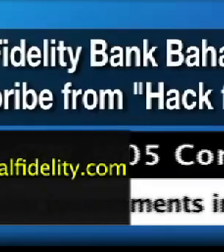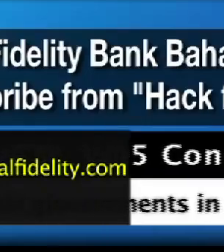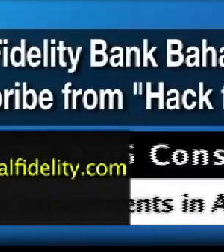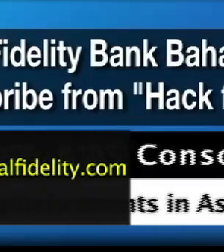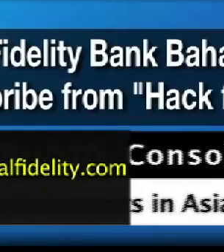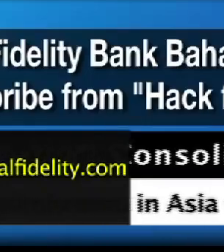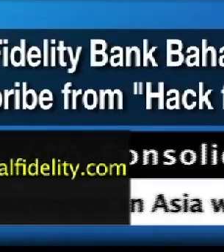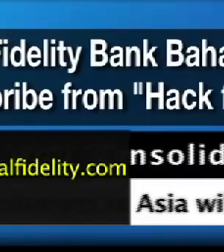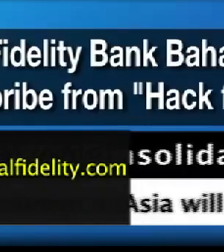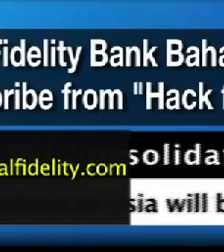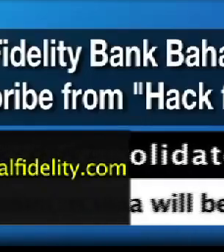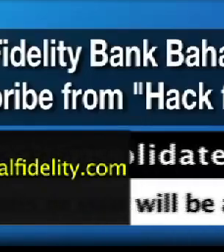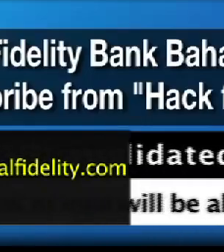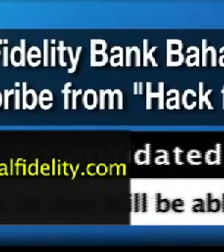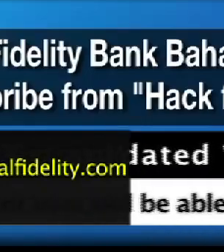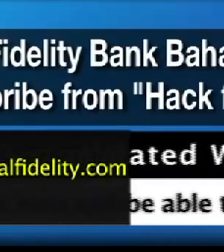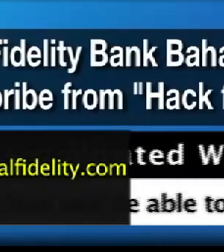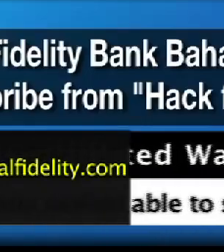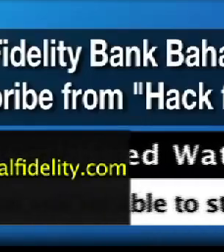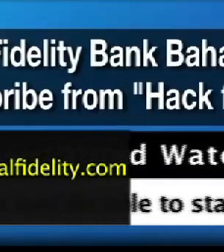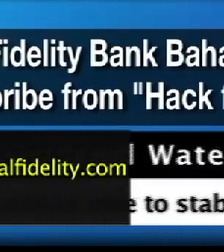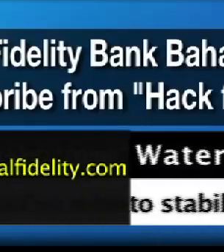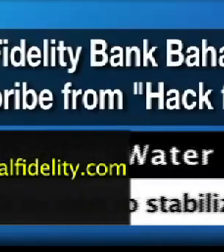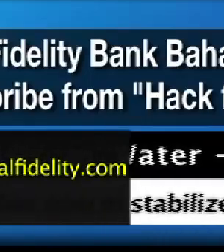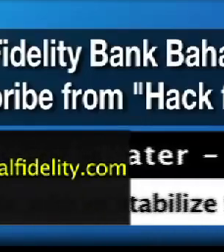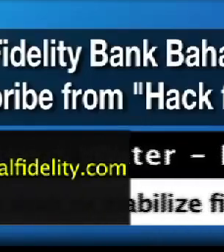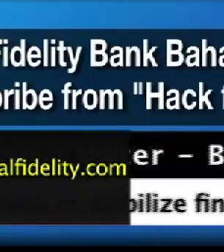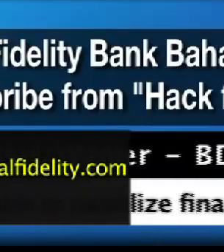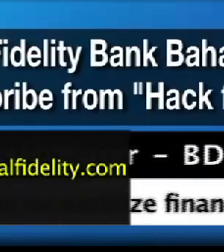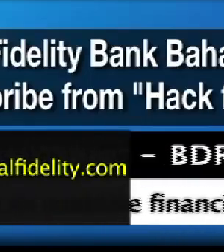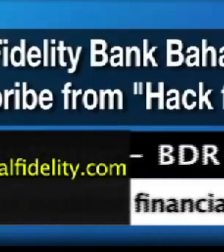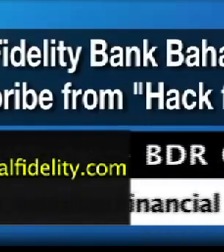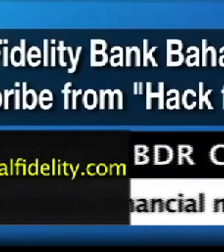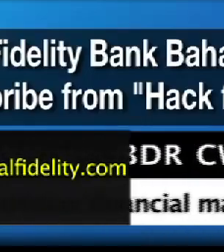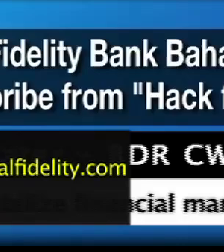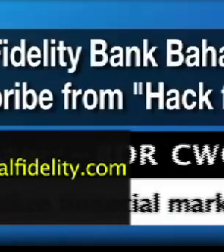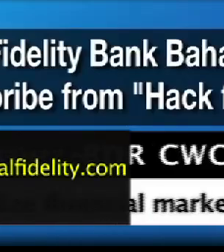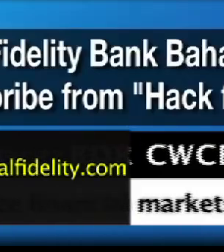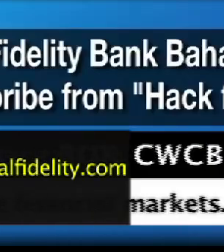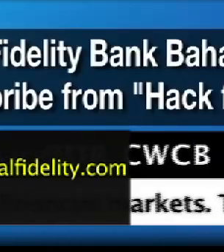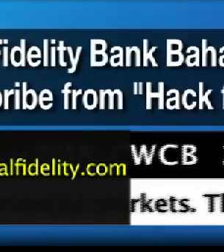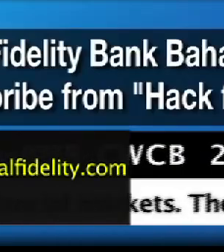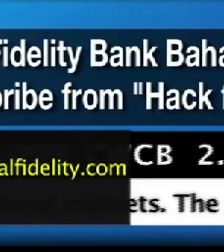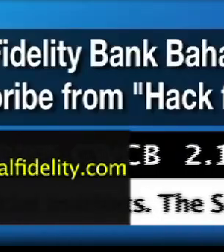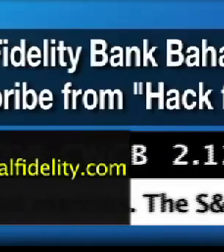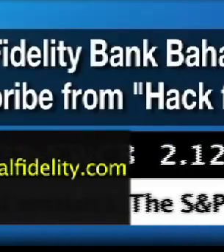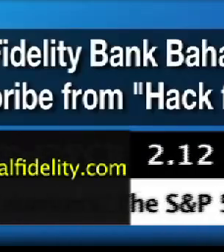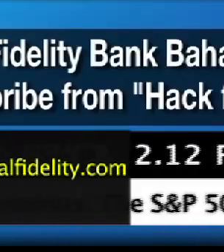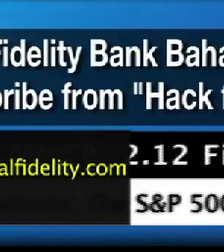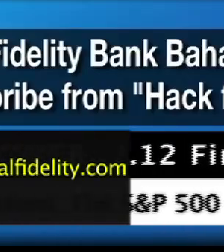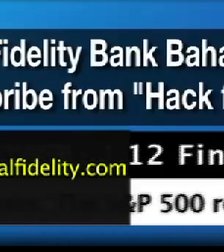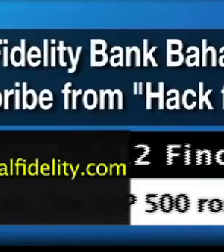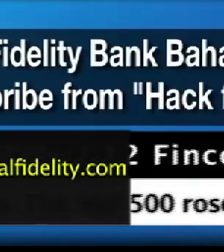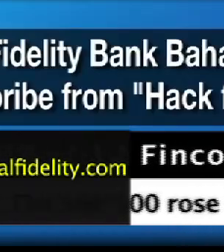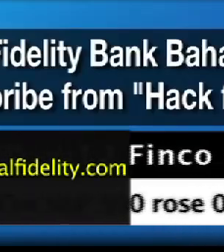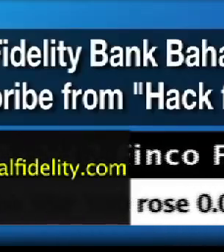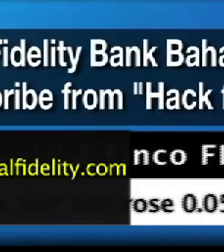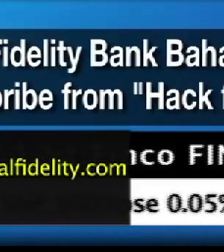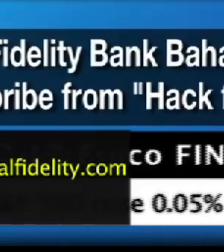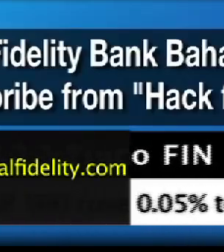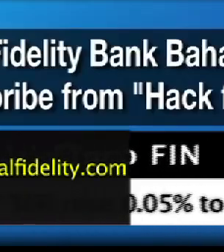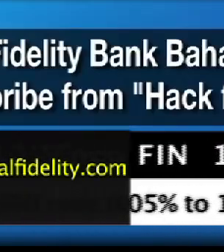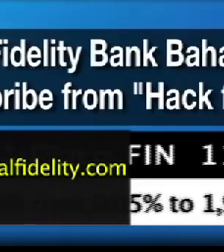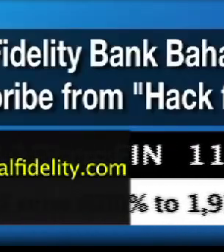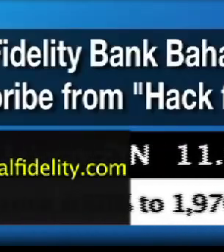taken all reasonable steps to ensure that client data has not been compromised. While monitoring its own servers and ensuring that